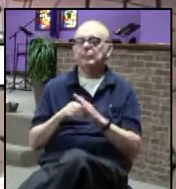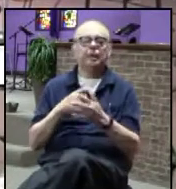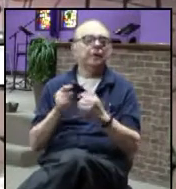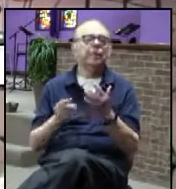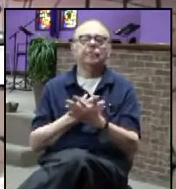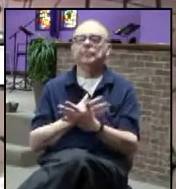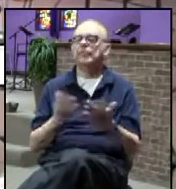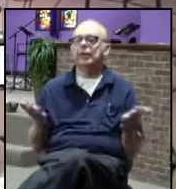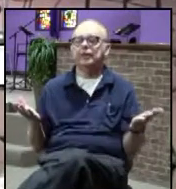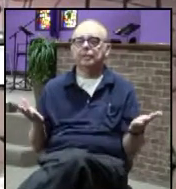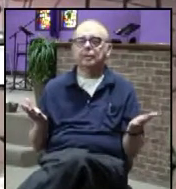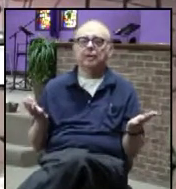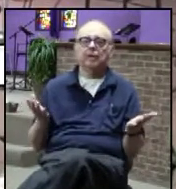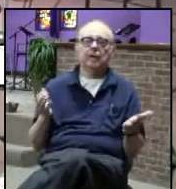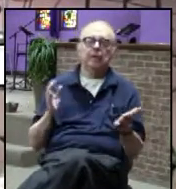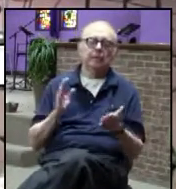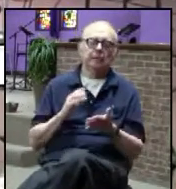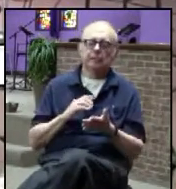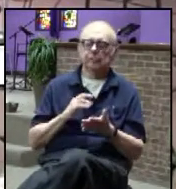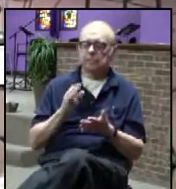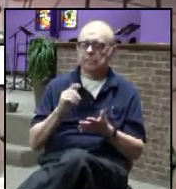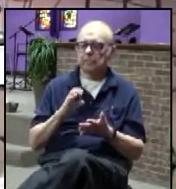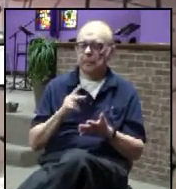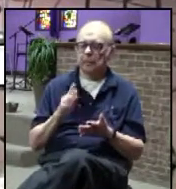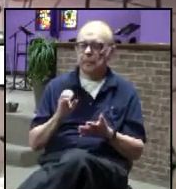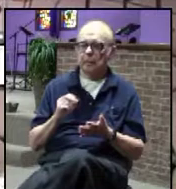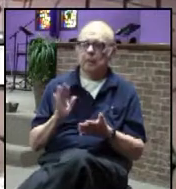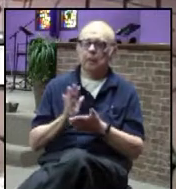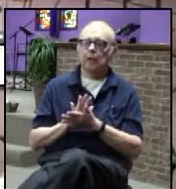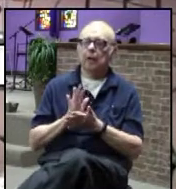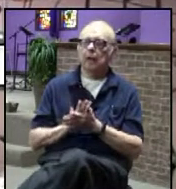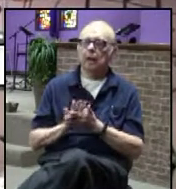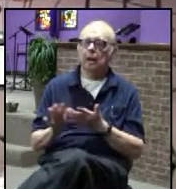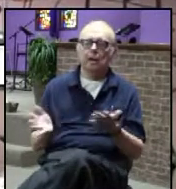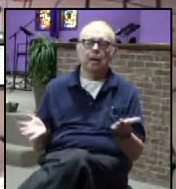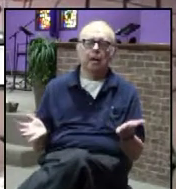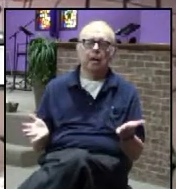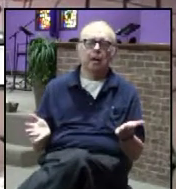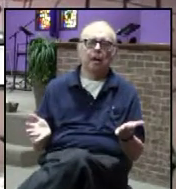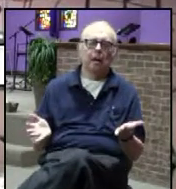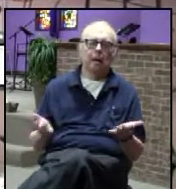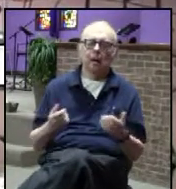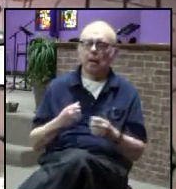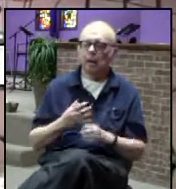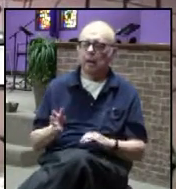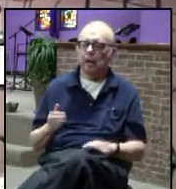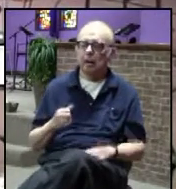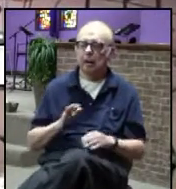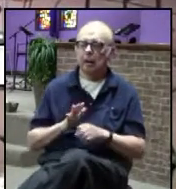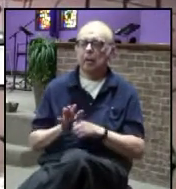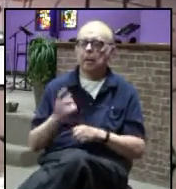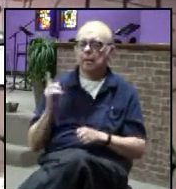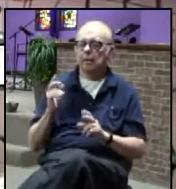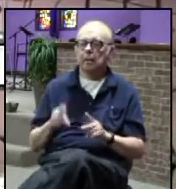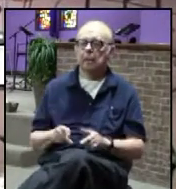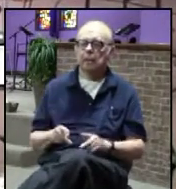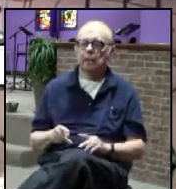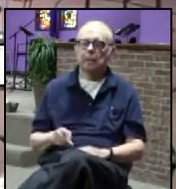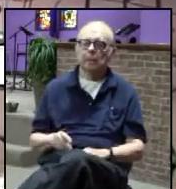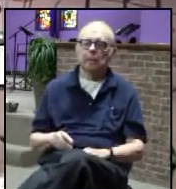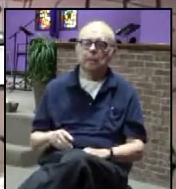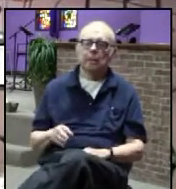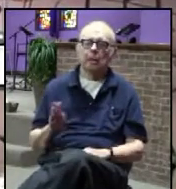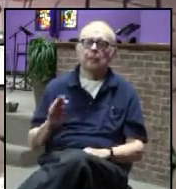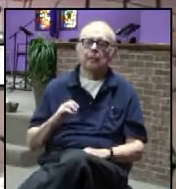crayons, I've got markers, I've got a paper, I've got binders. I don't have enough for everybody, but I've got